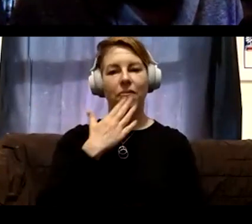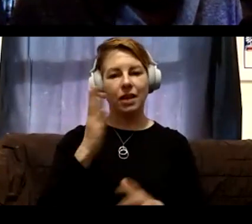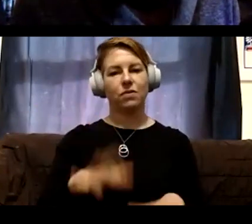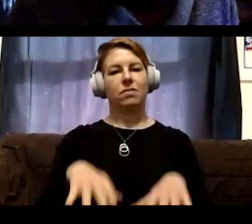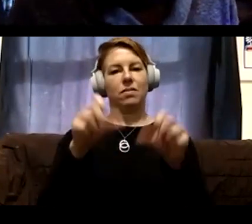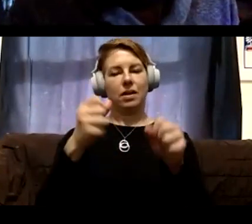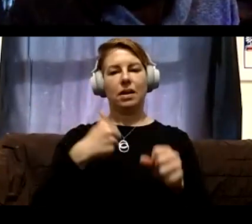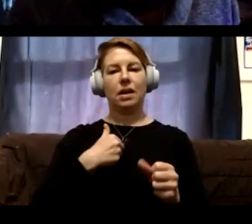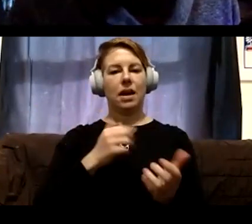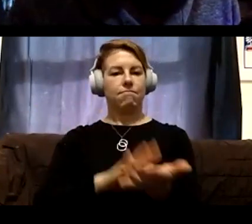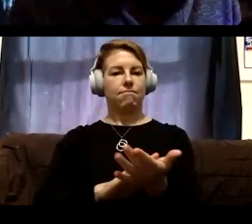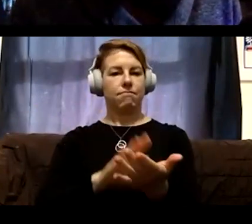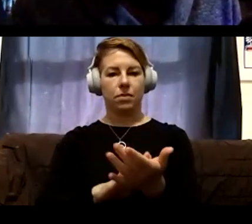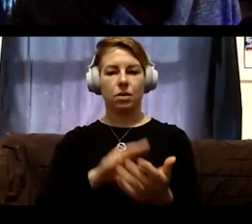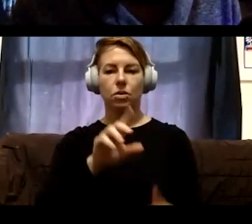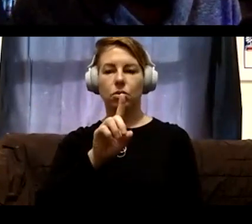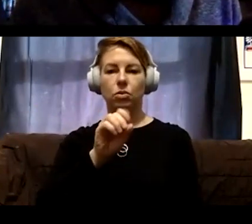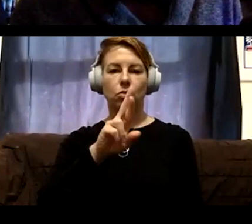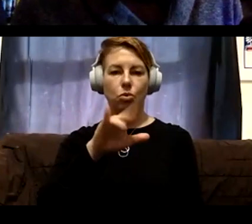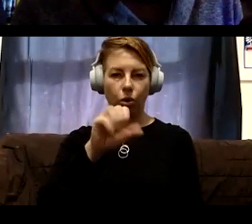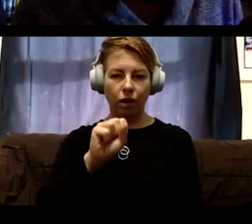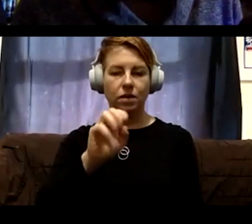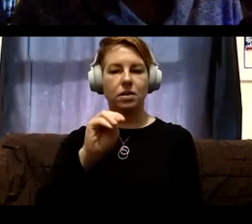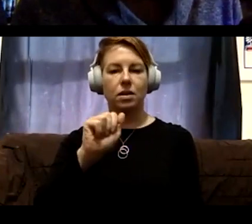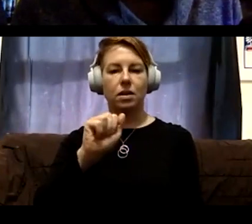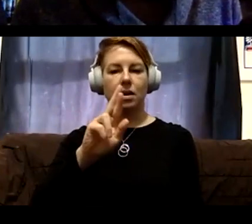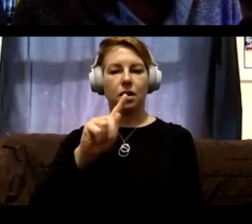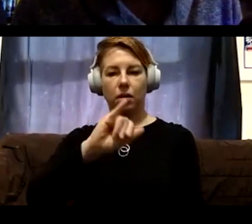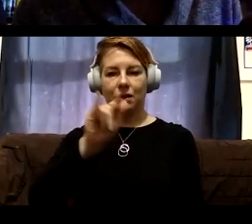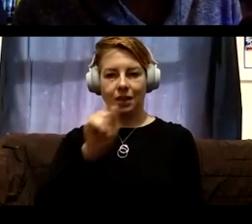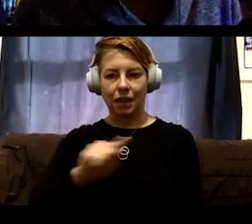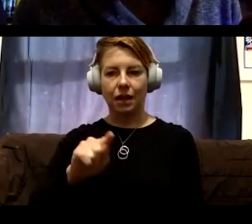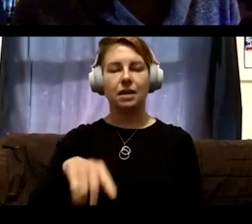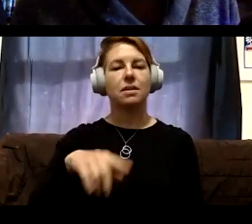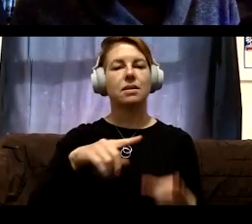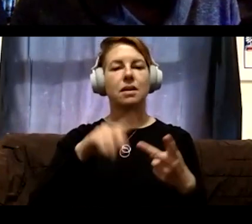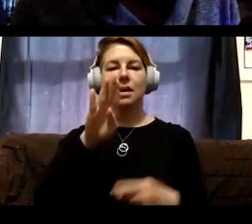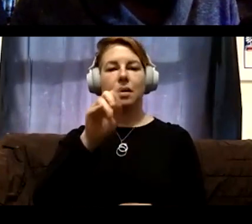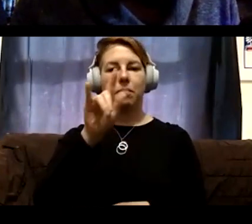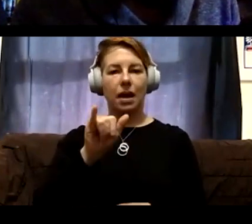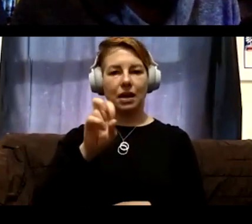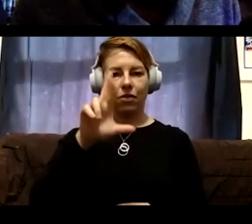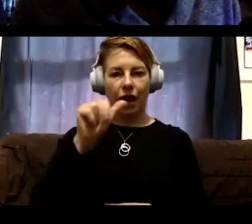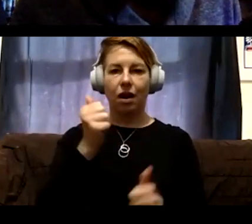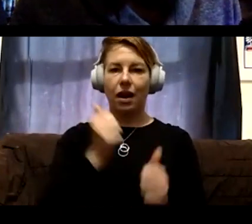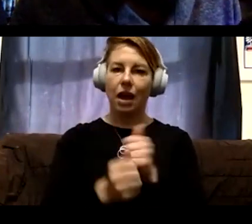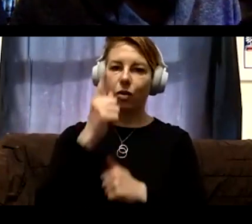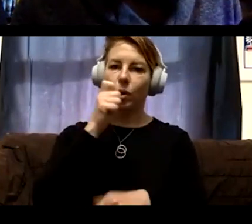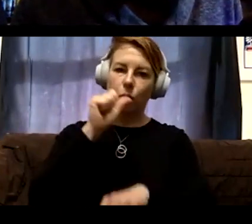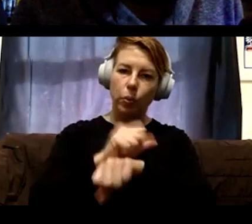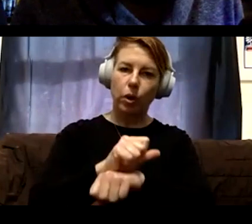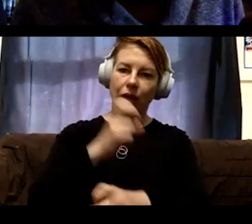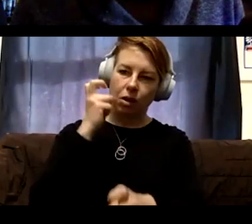shout out to Doris Martinez, to Betty Vera, and everyone who has been working so hard to put